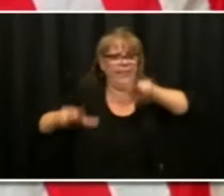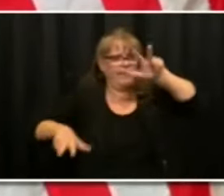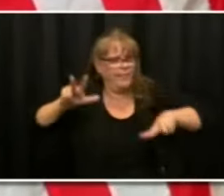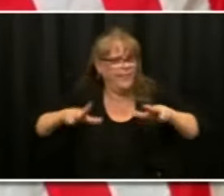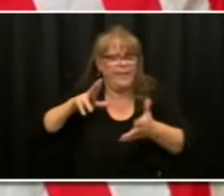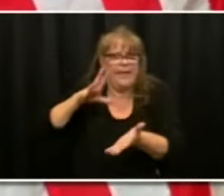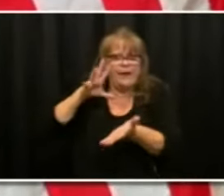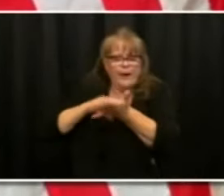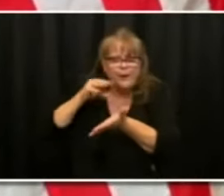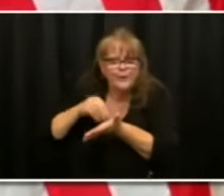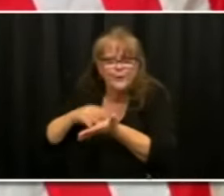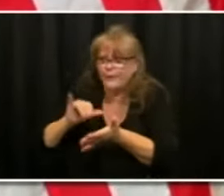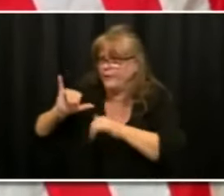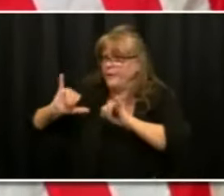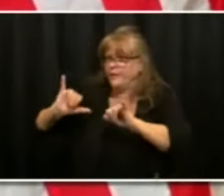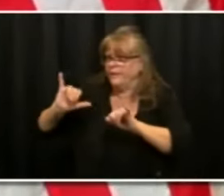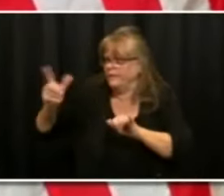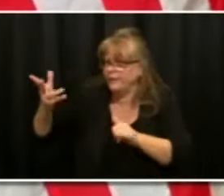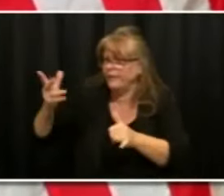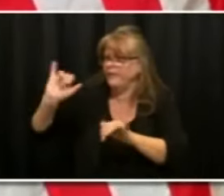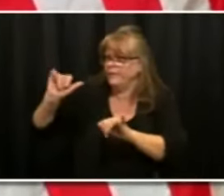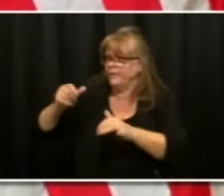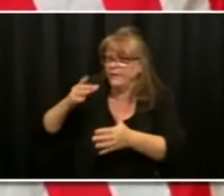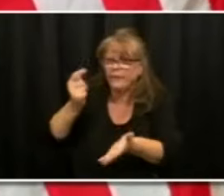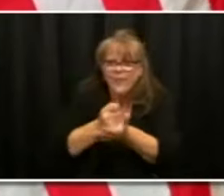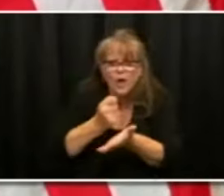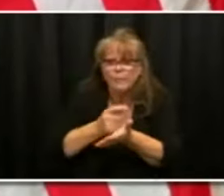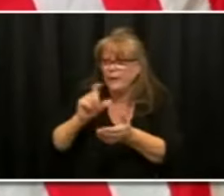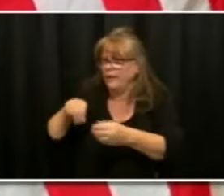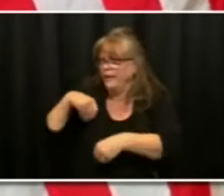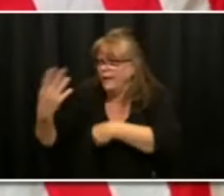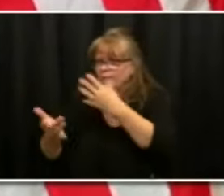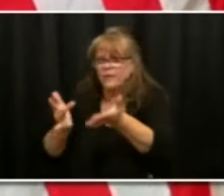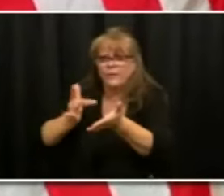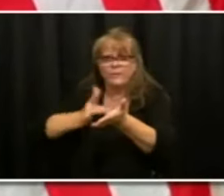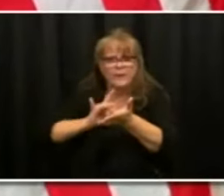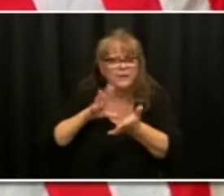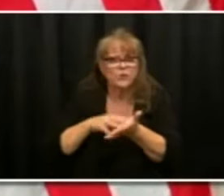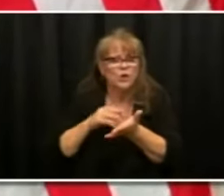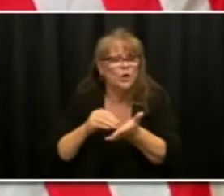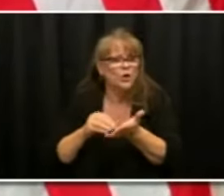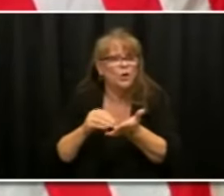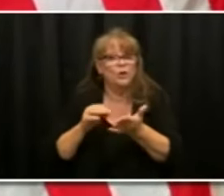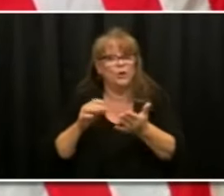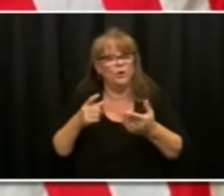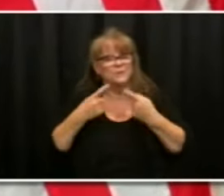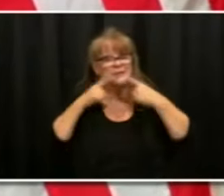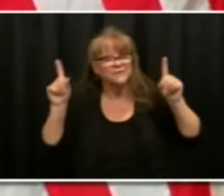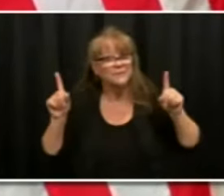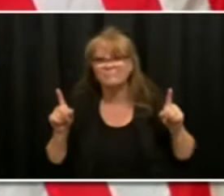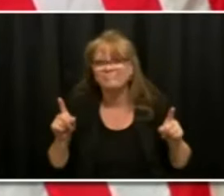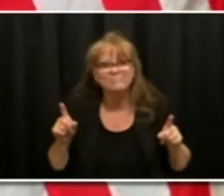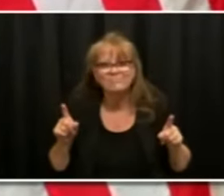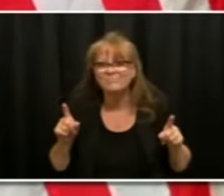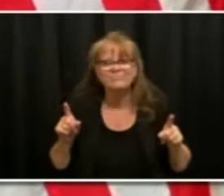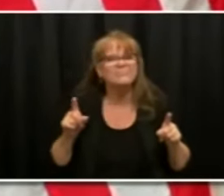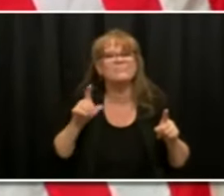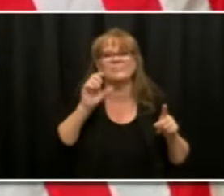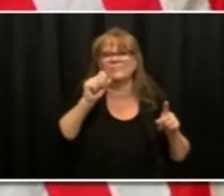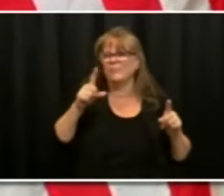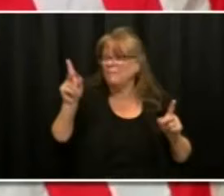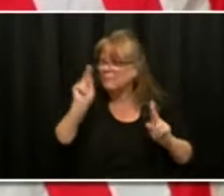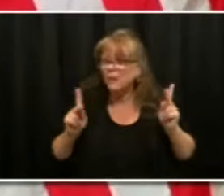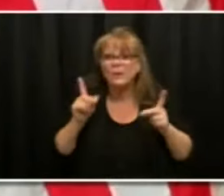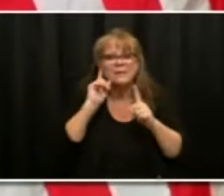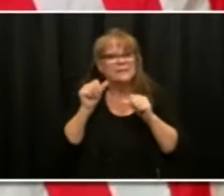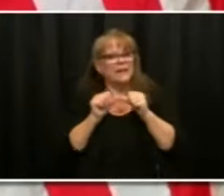80% of the people that wouldn't have made it in April still don't make it now. The net benefit from all of the new treatments you hear